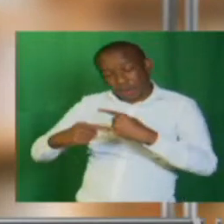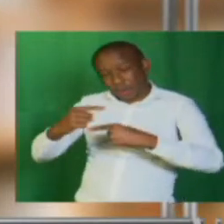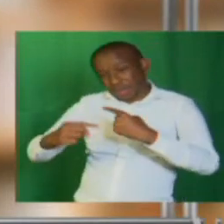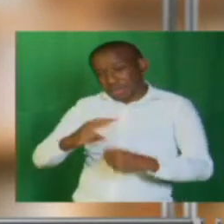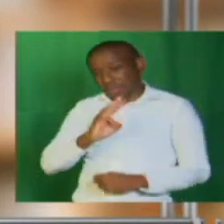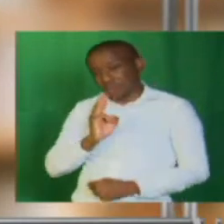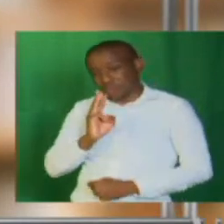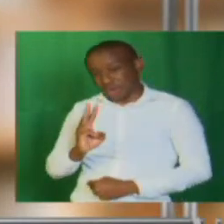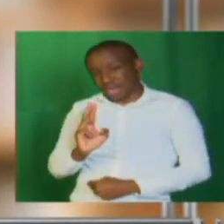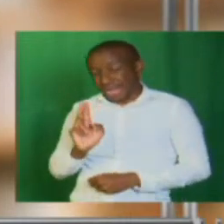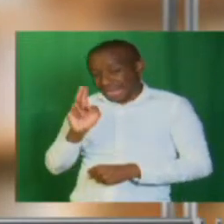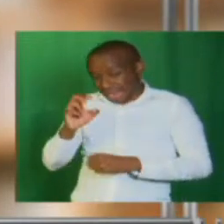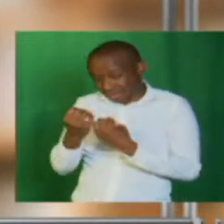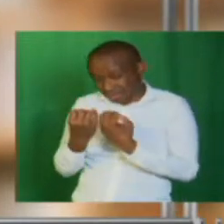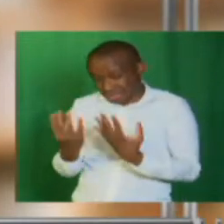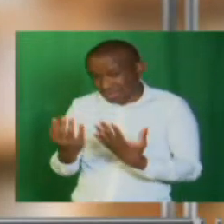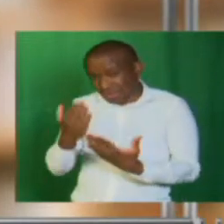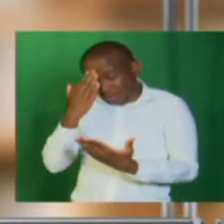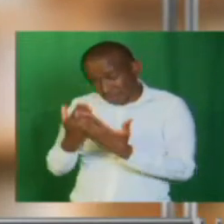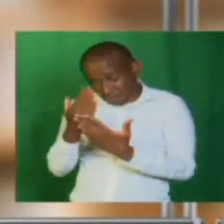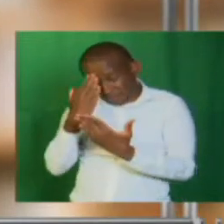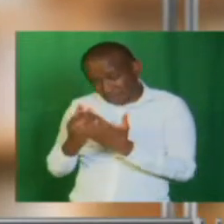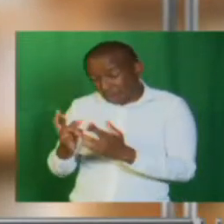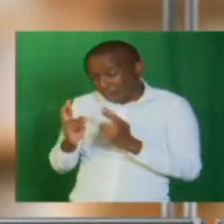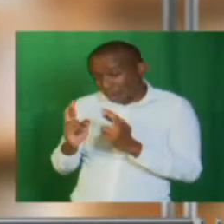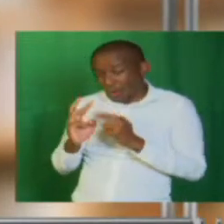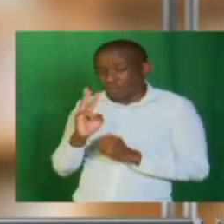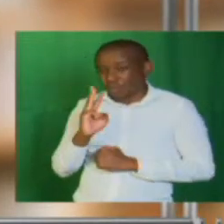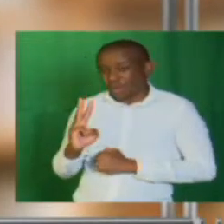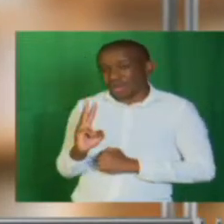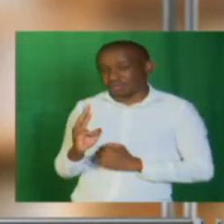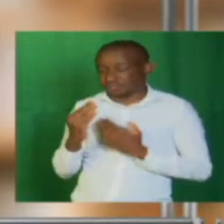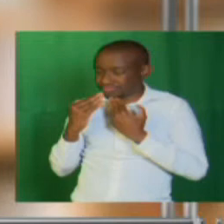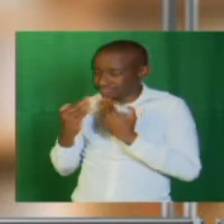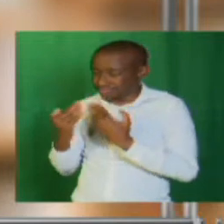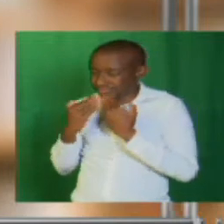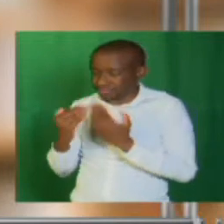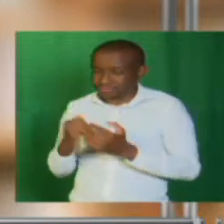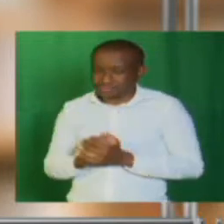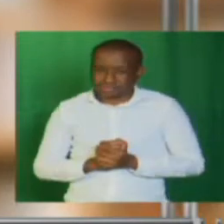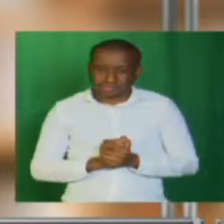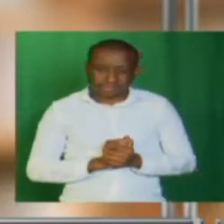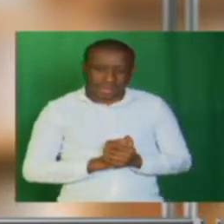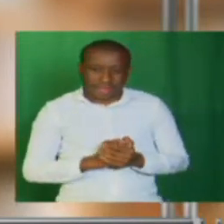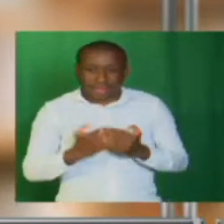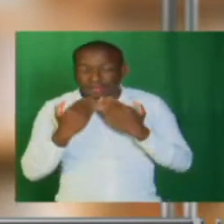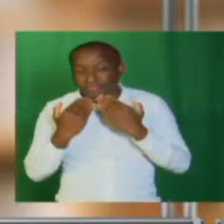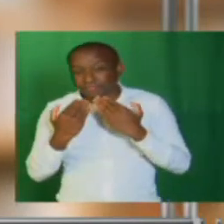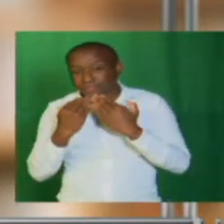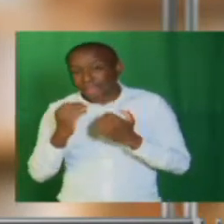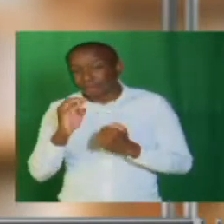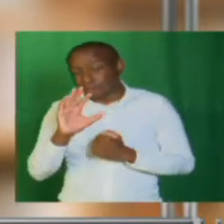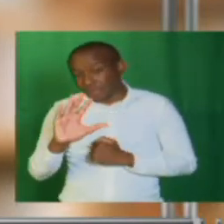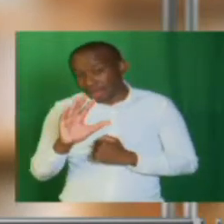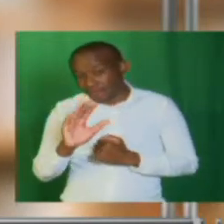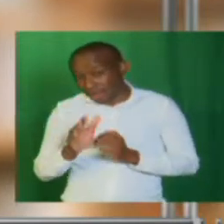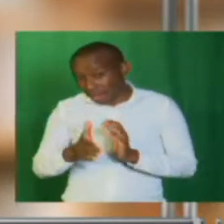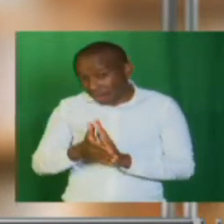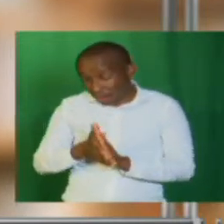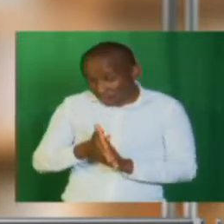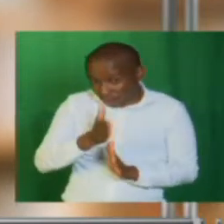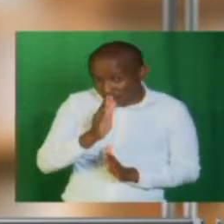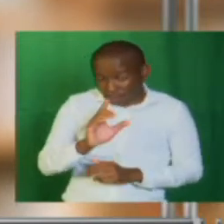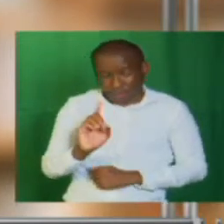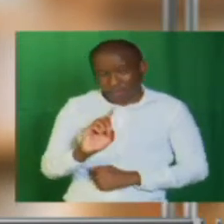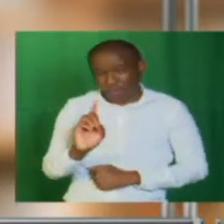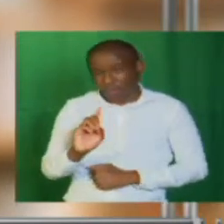actually in the next mathematics lesson, and we're looking forward to that. Thank you so much. Thank you. All right, from fives, please do not go